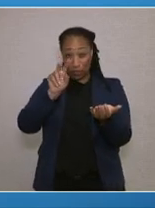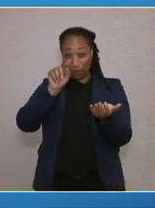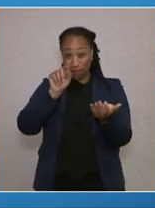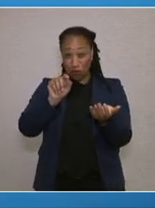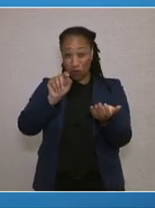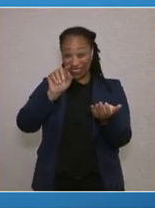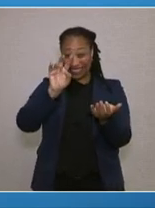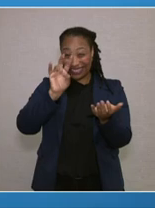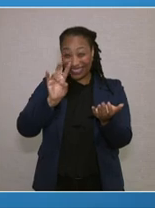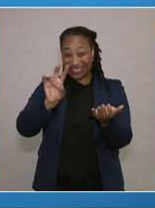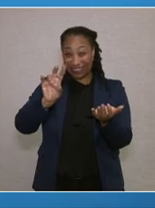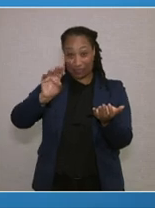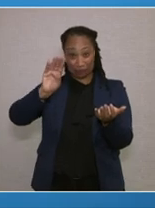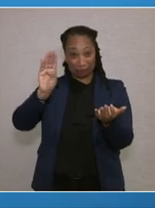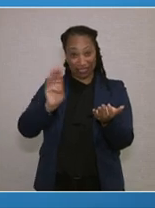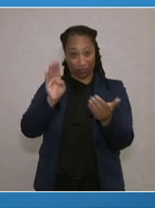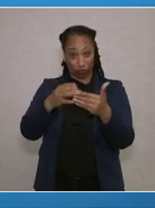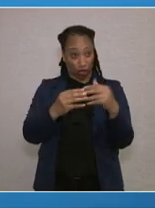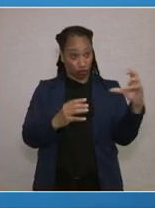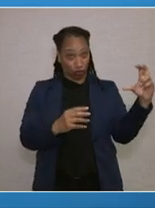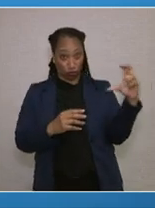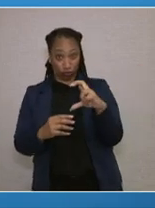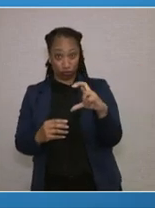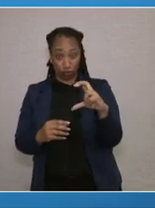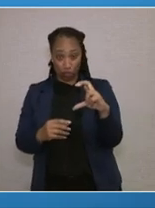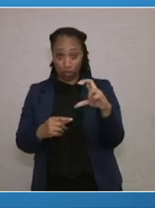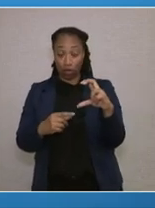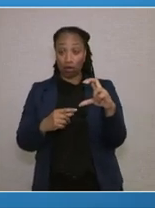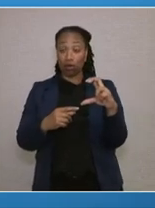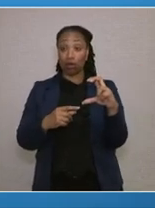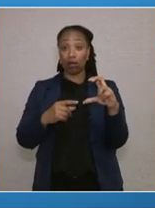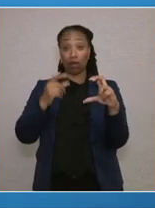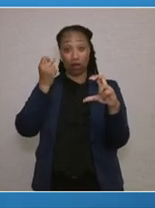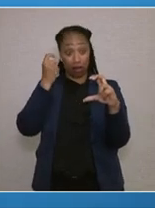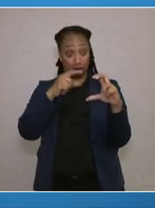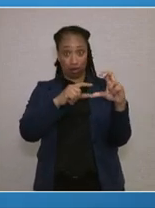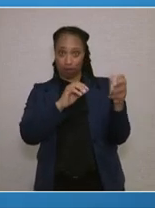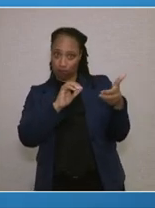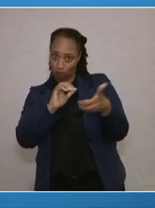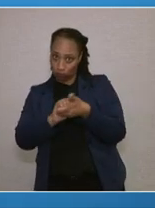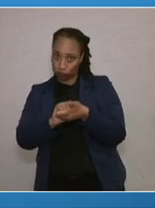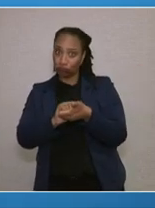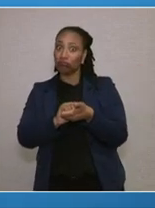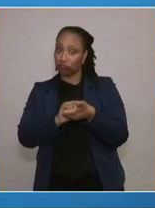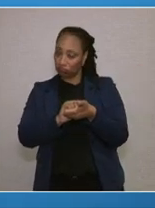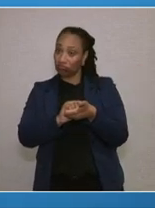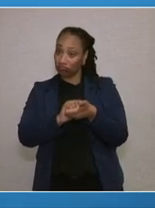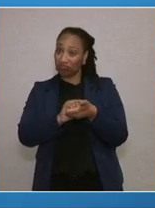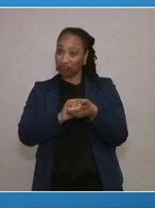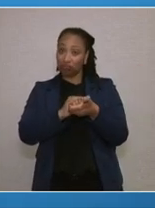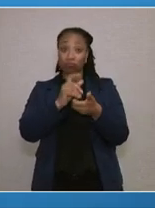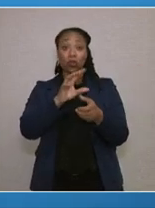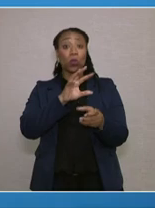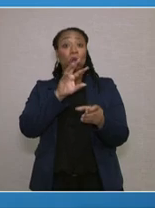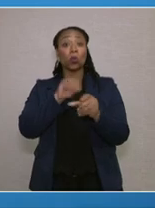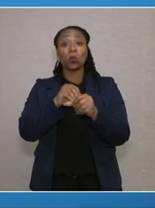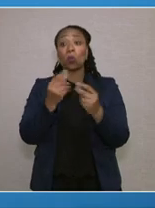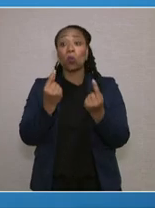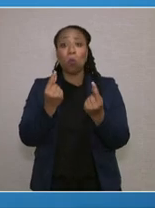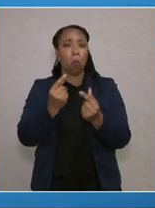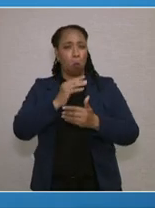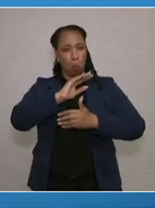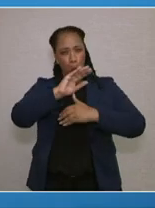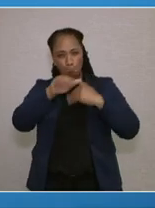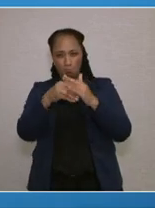project and be responsible for all of the vertical stadium investment. We are partnering with